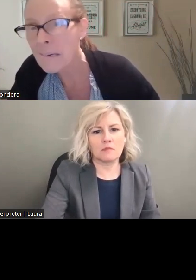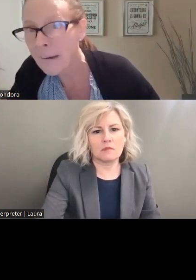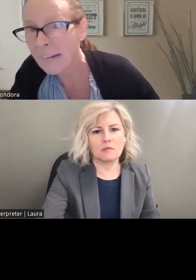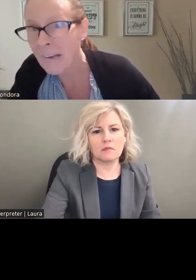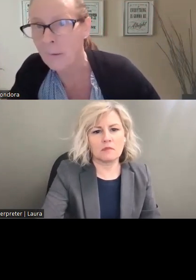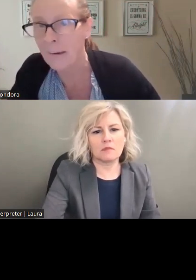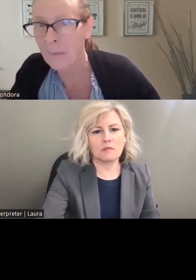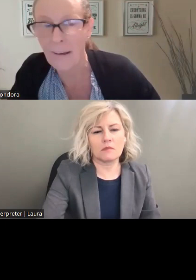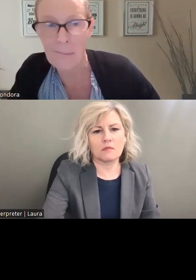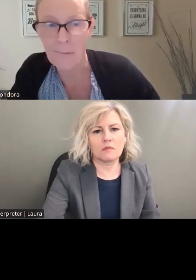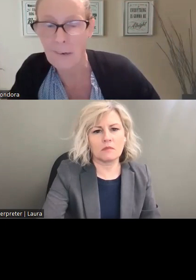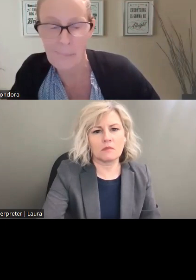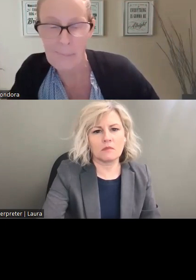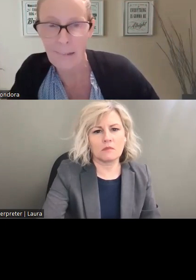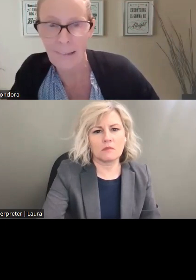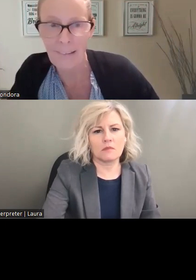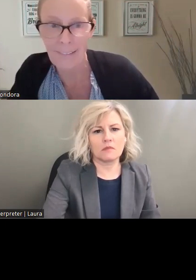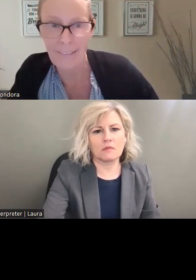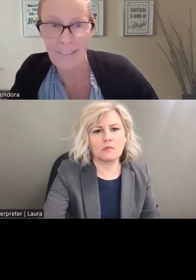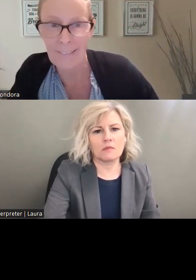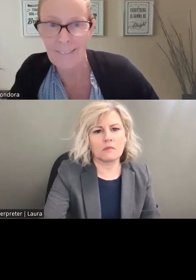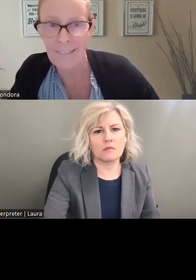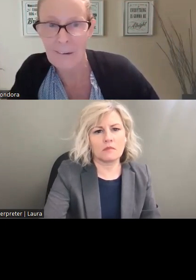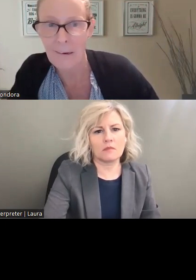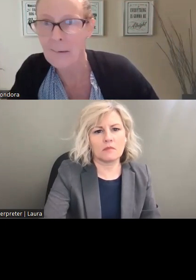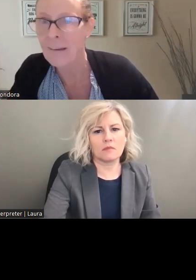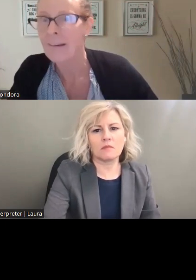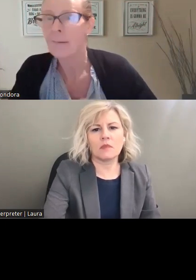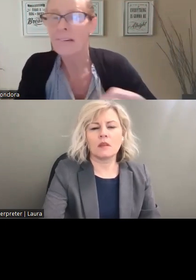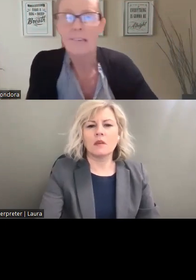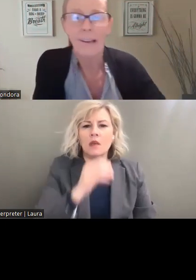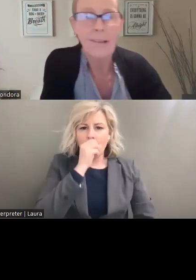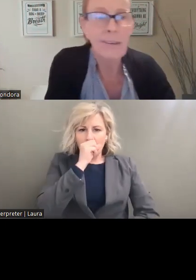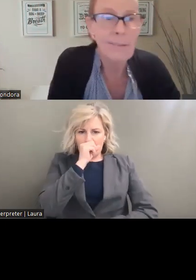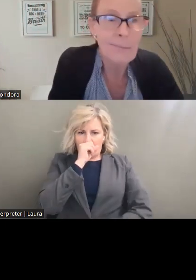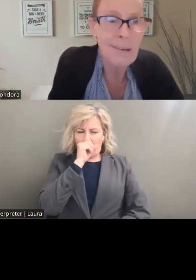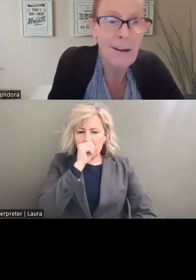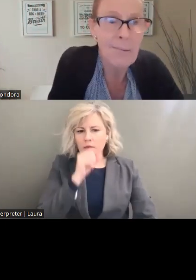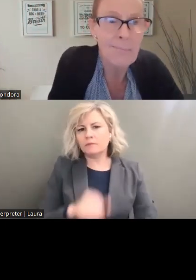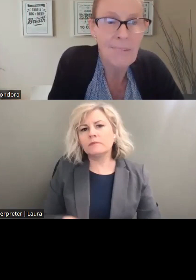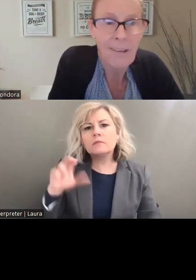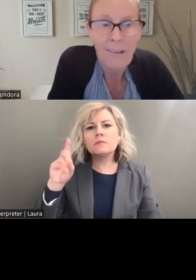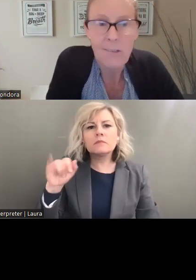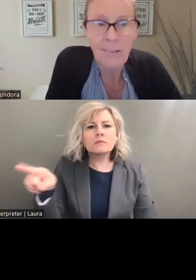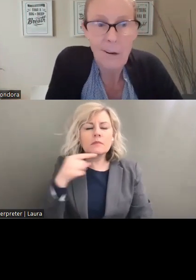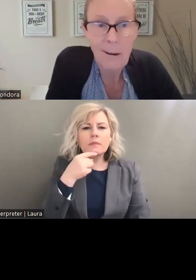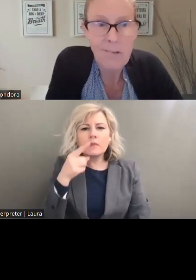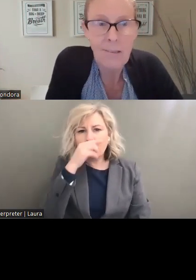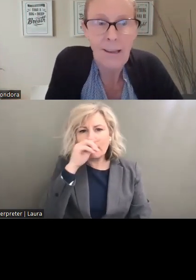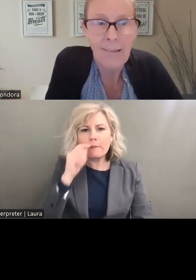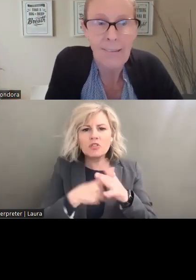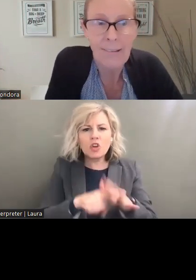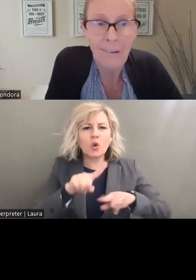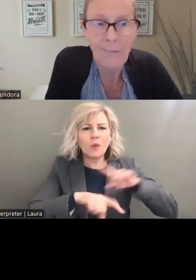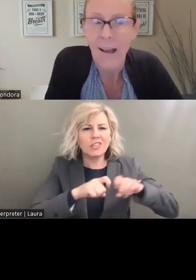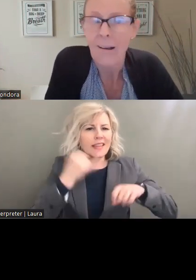Oh, actually, Randy has a great thought here before I populate. Here we go. Randy's saying, I've even started to question